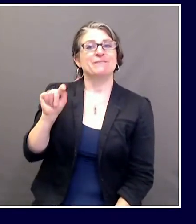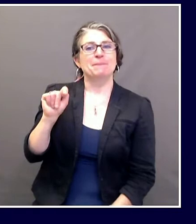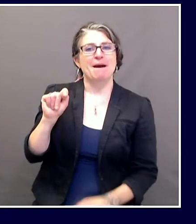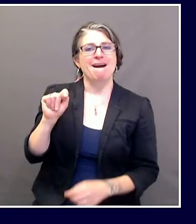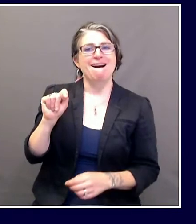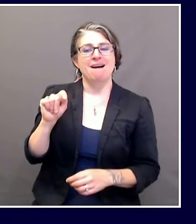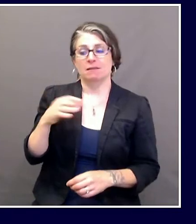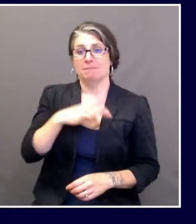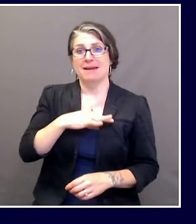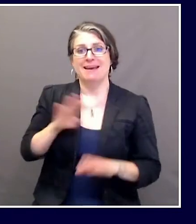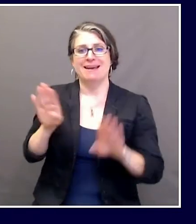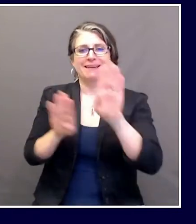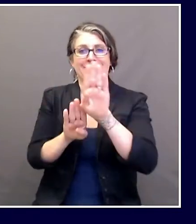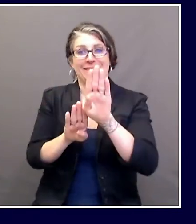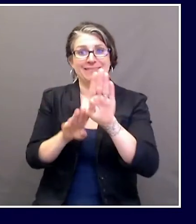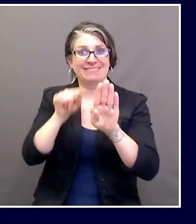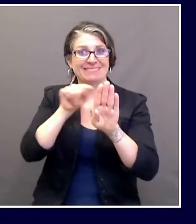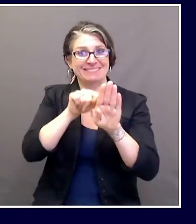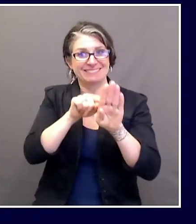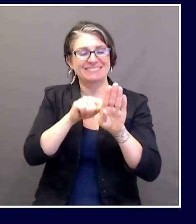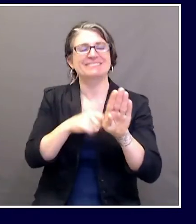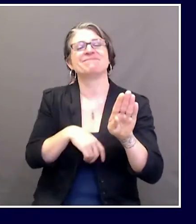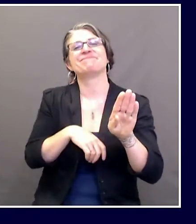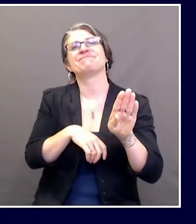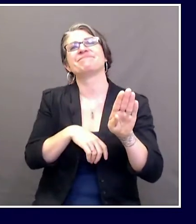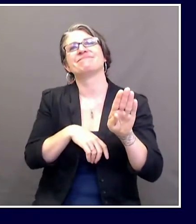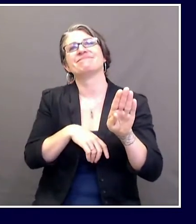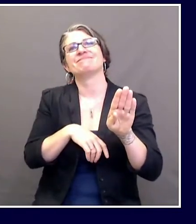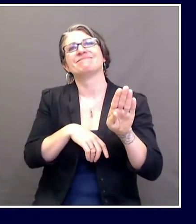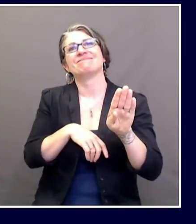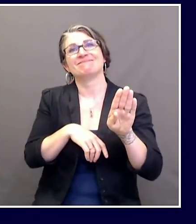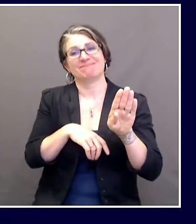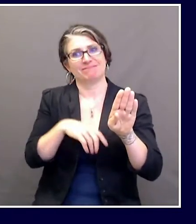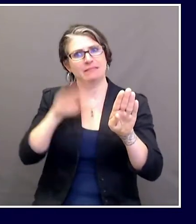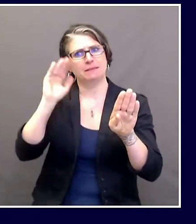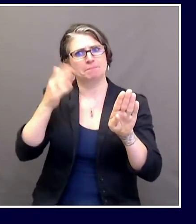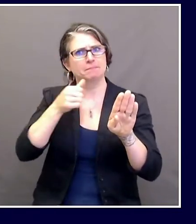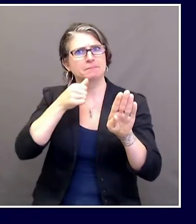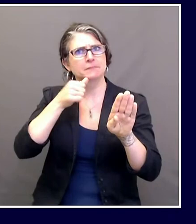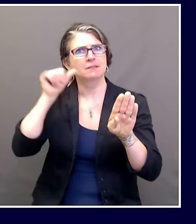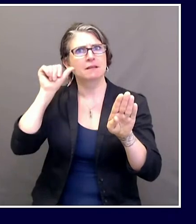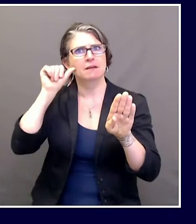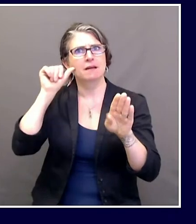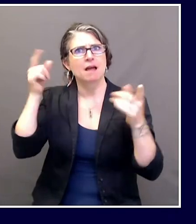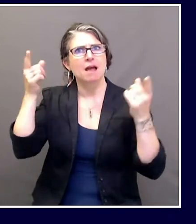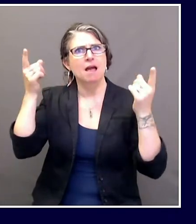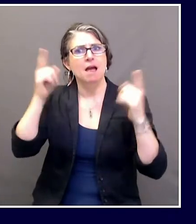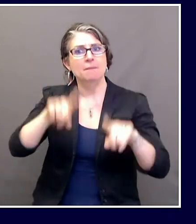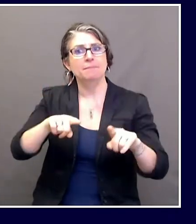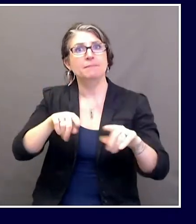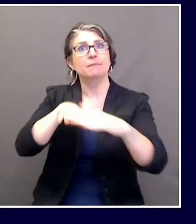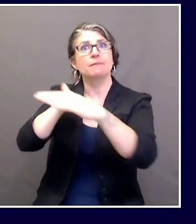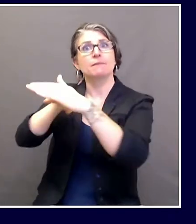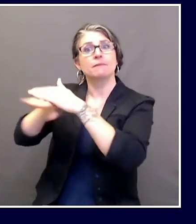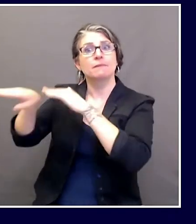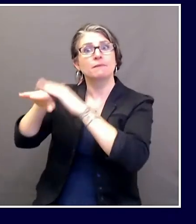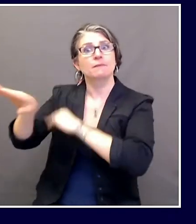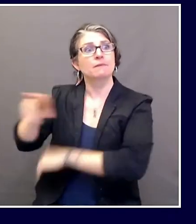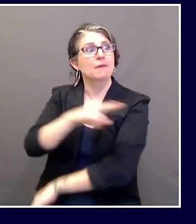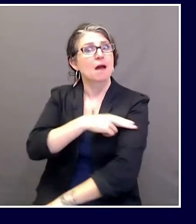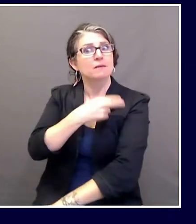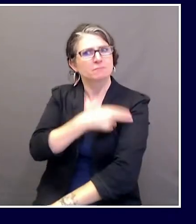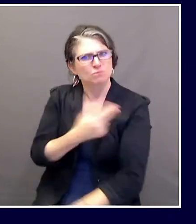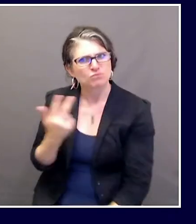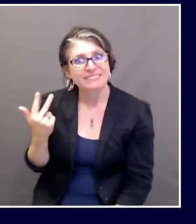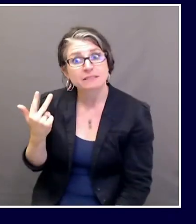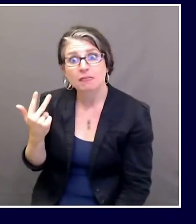patients hospitalized with coronavirus in the entire state. I was curious your thoughts on kind of what are they doing right that we're not doing yet?